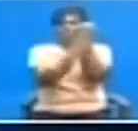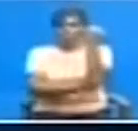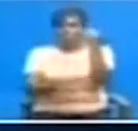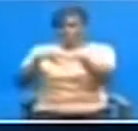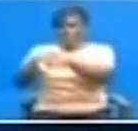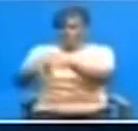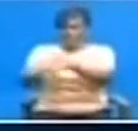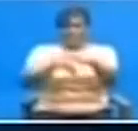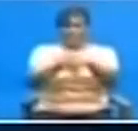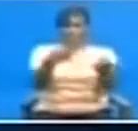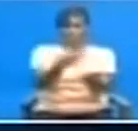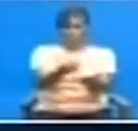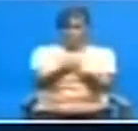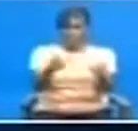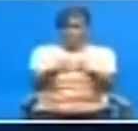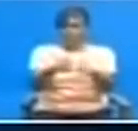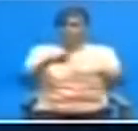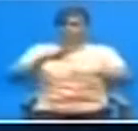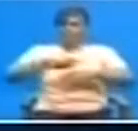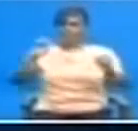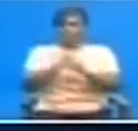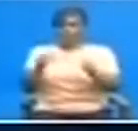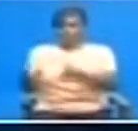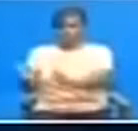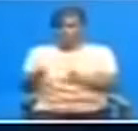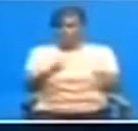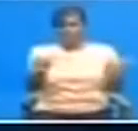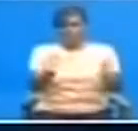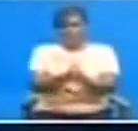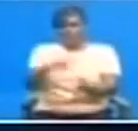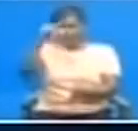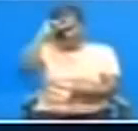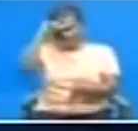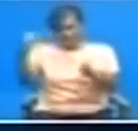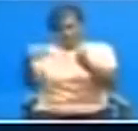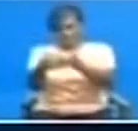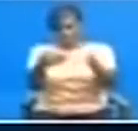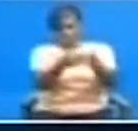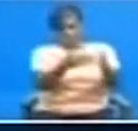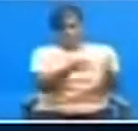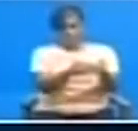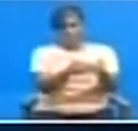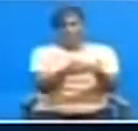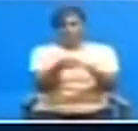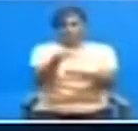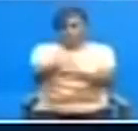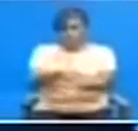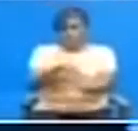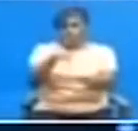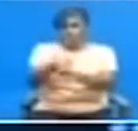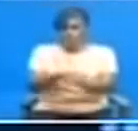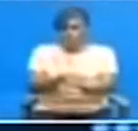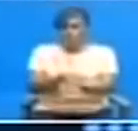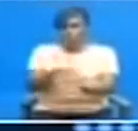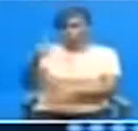to finance, tax rates, inadequate supply of infrastructure, and government bureaucracy all dragged the country's ranking lower.